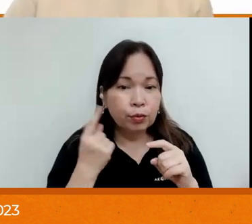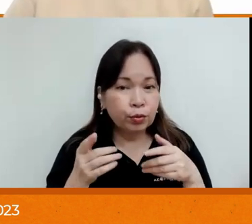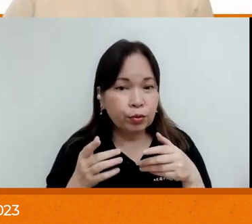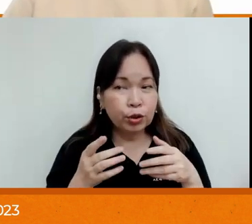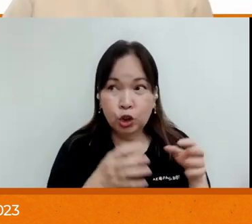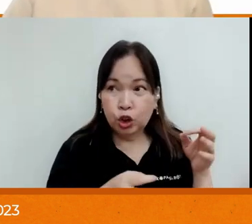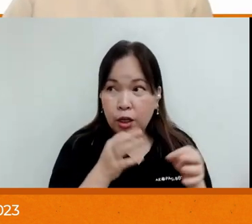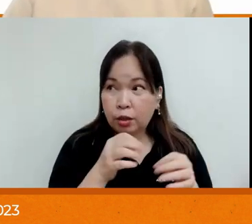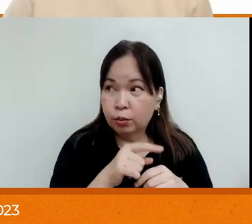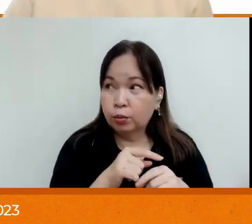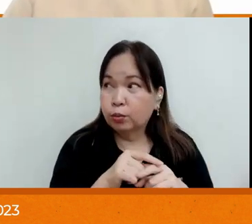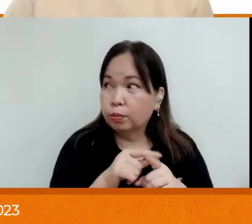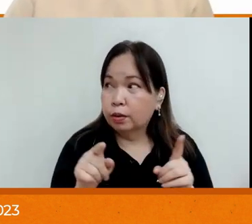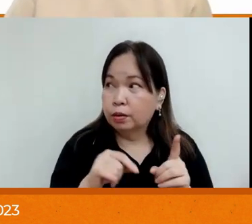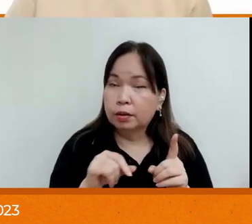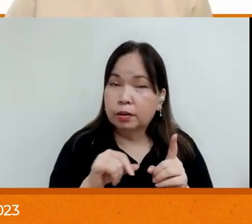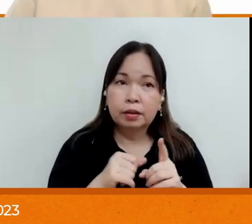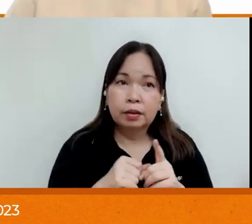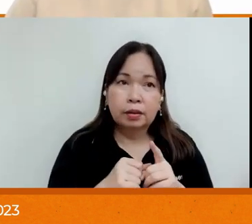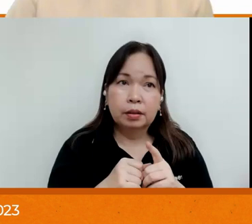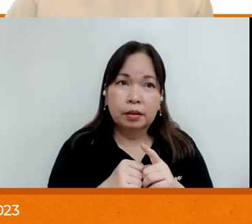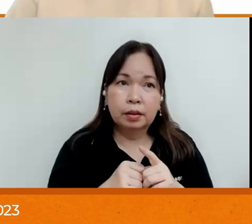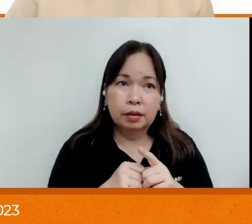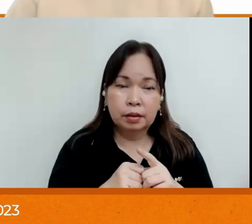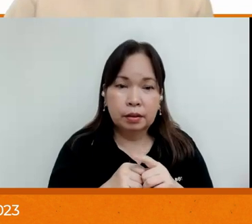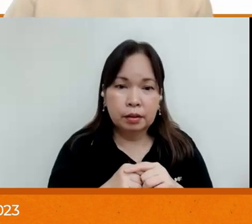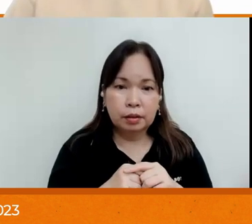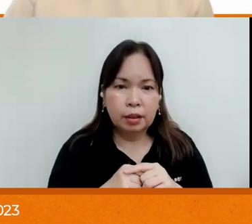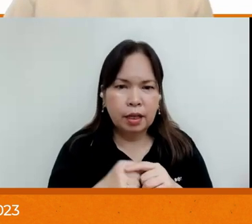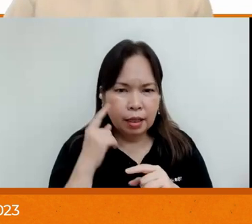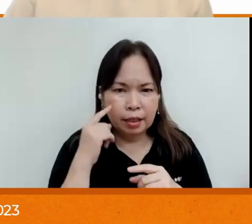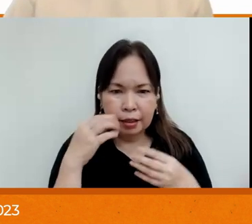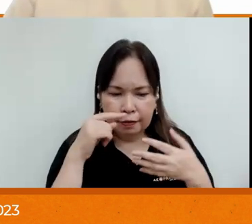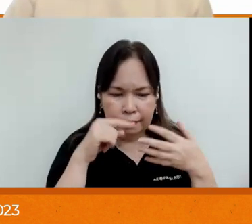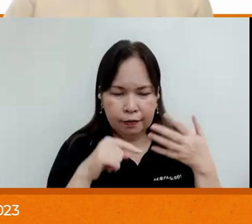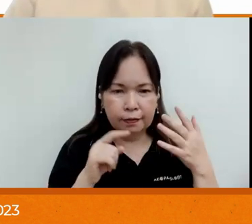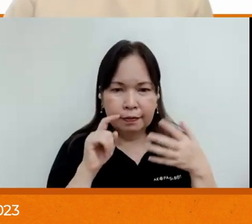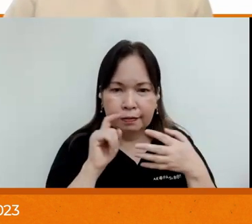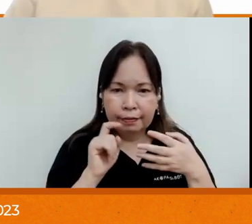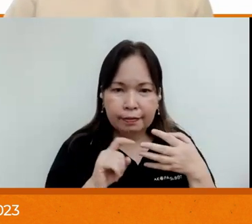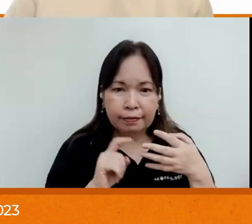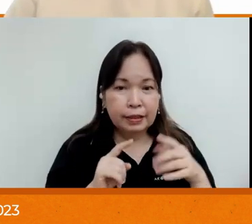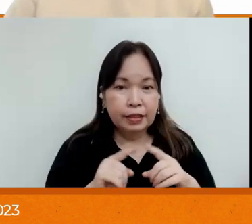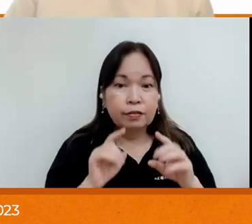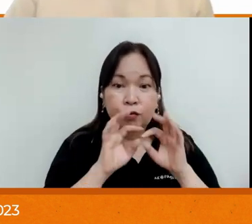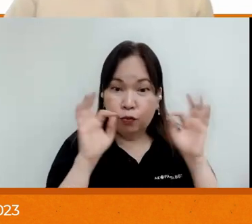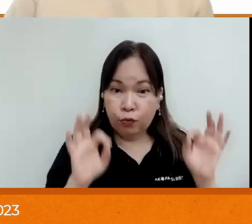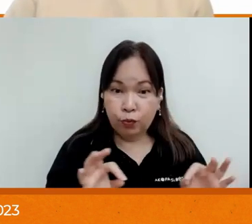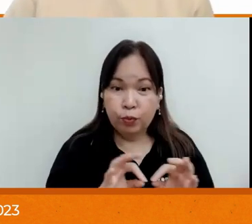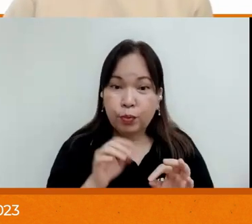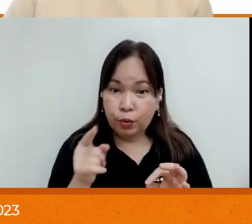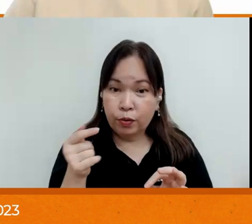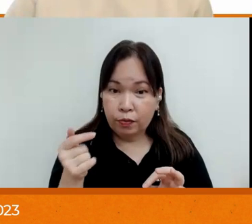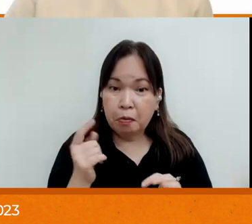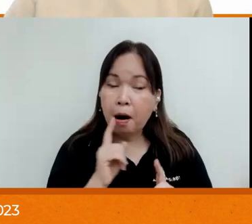And eto, 'di ba I gave you like links to forms. So you can have the child fill that